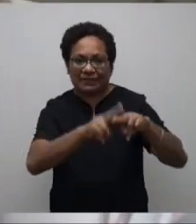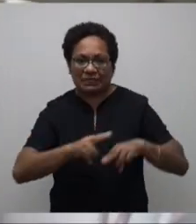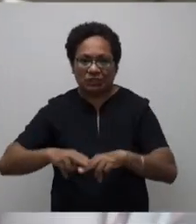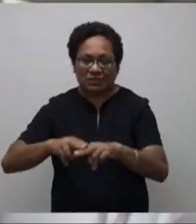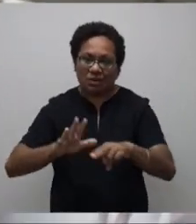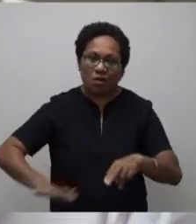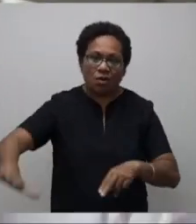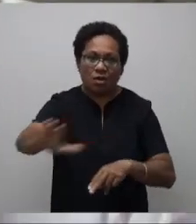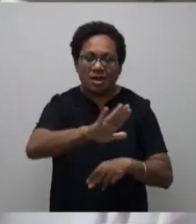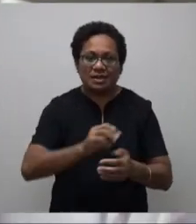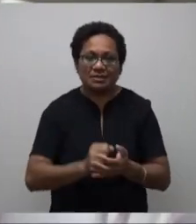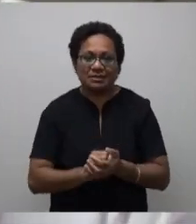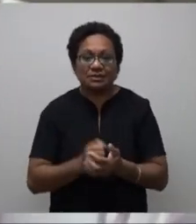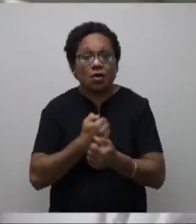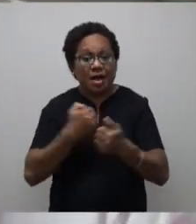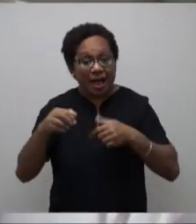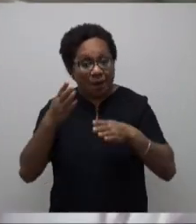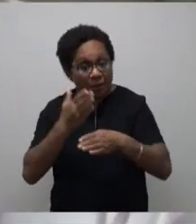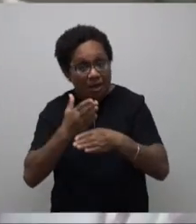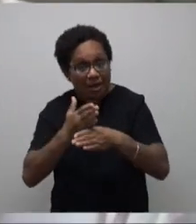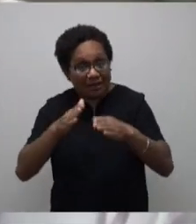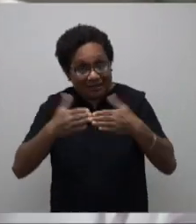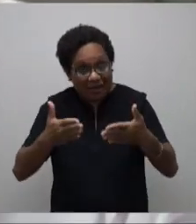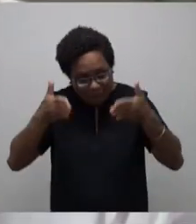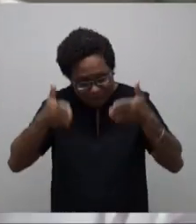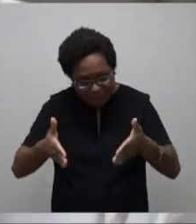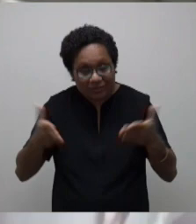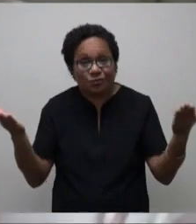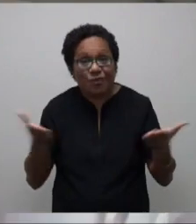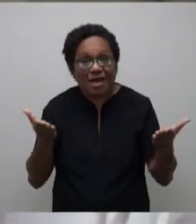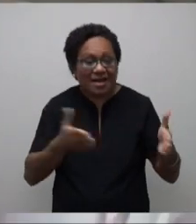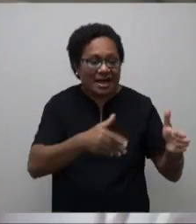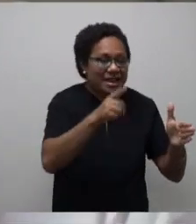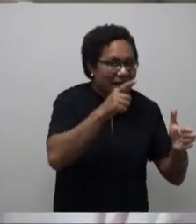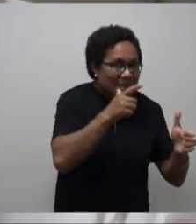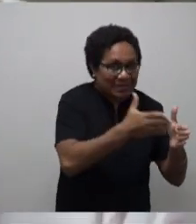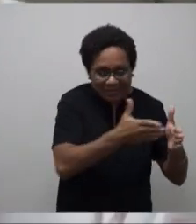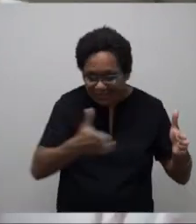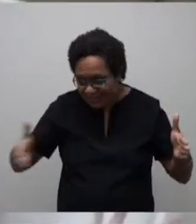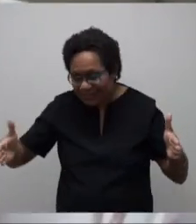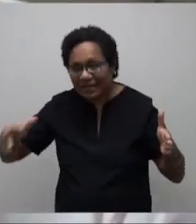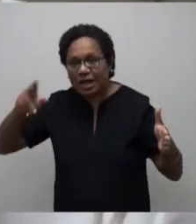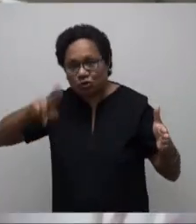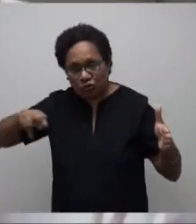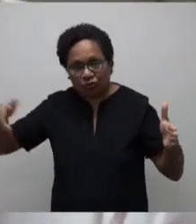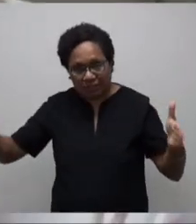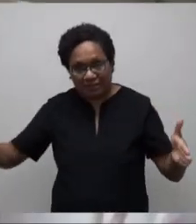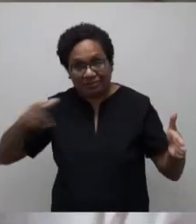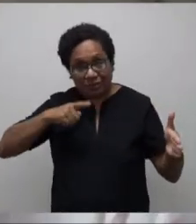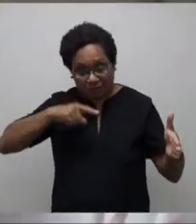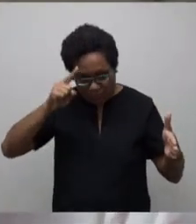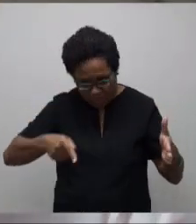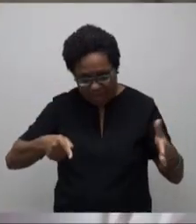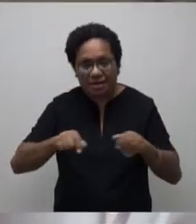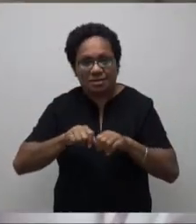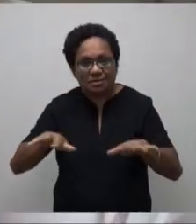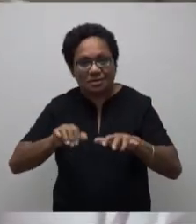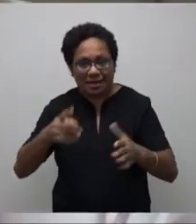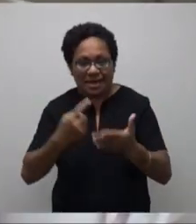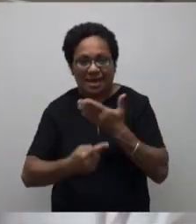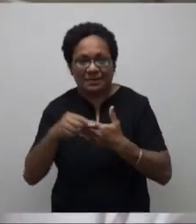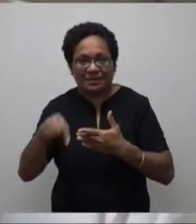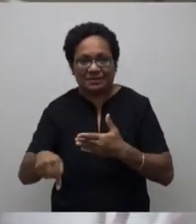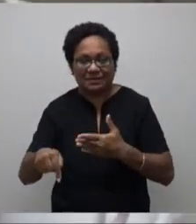The mitigation measures will mostly be in the Central Division, where containment measures are focused mostly on